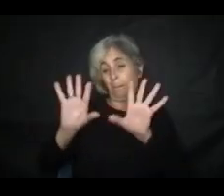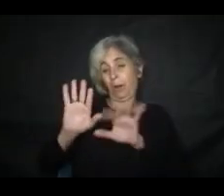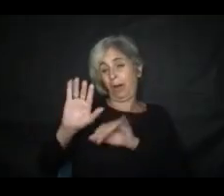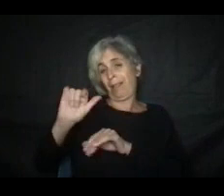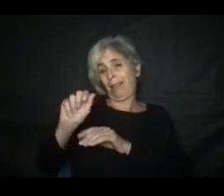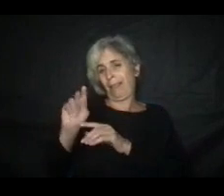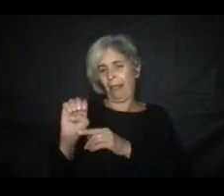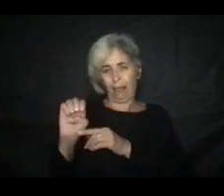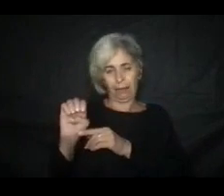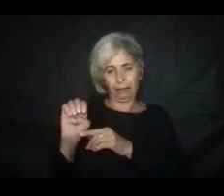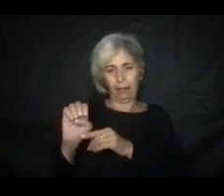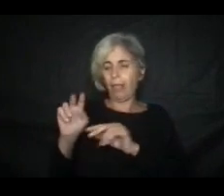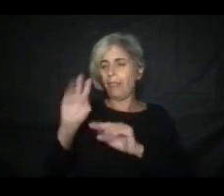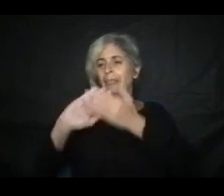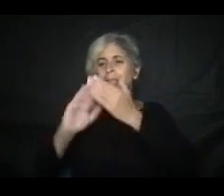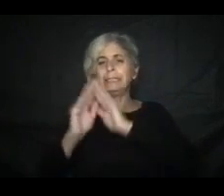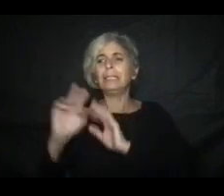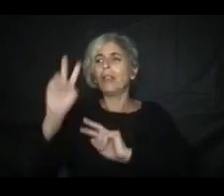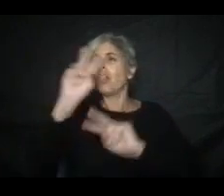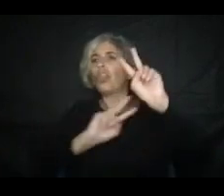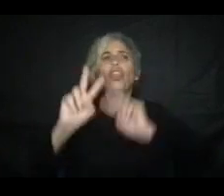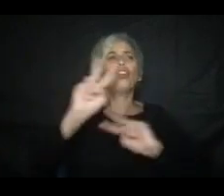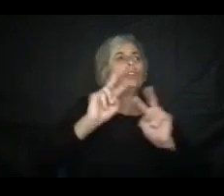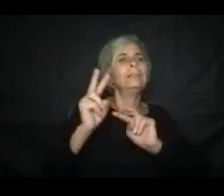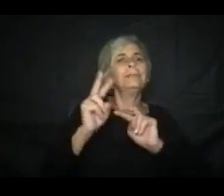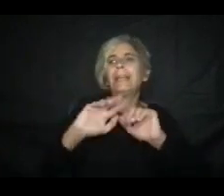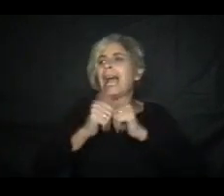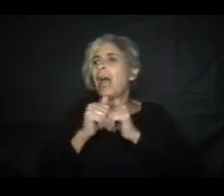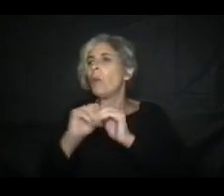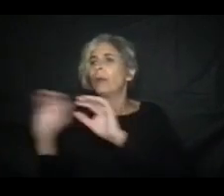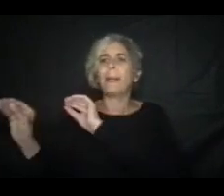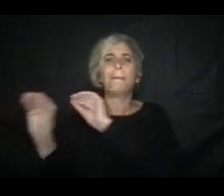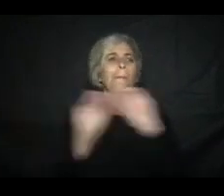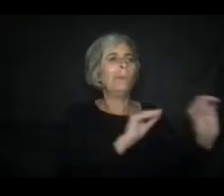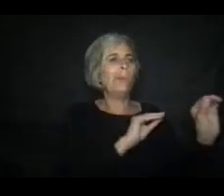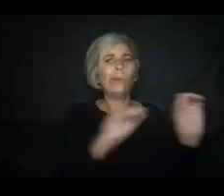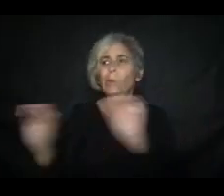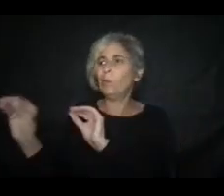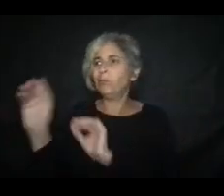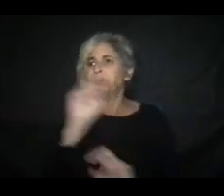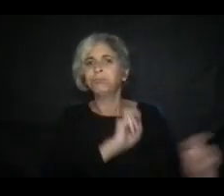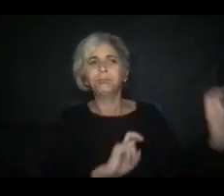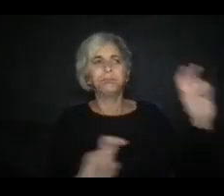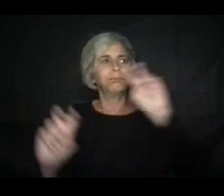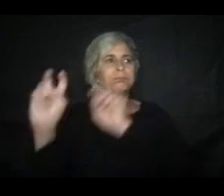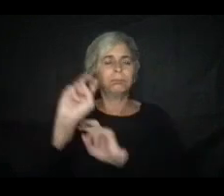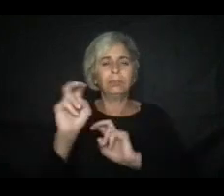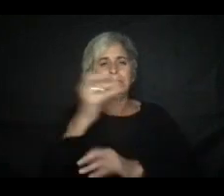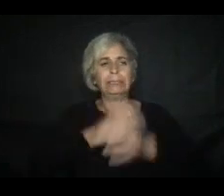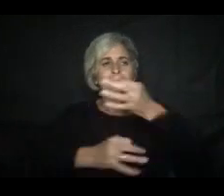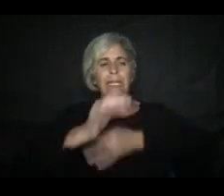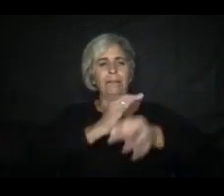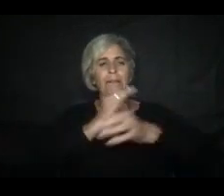essence, the city is looking for other ways to move people within the community other than just adding road